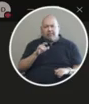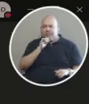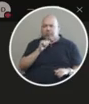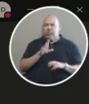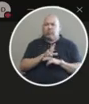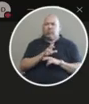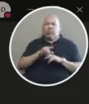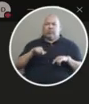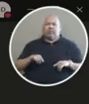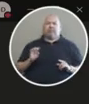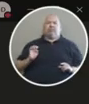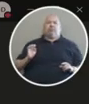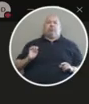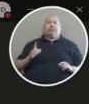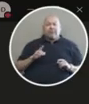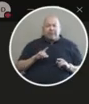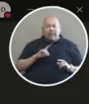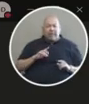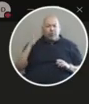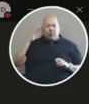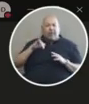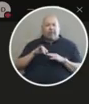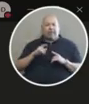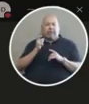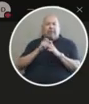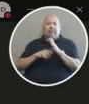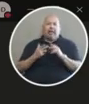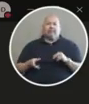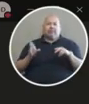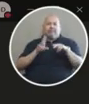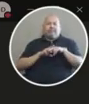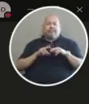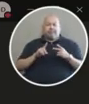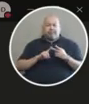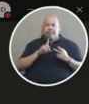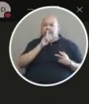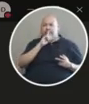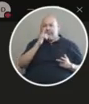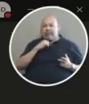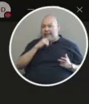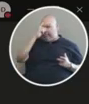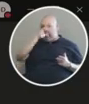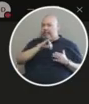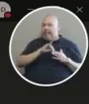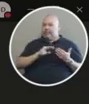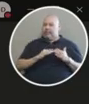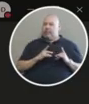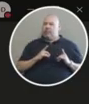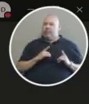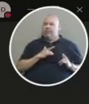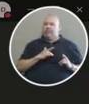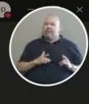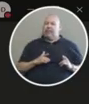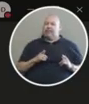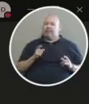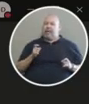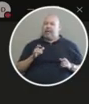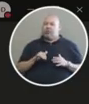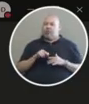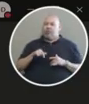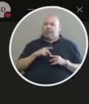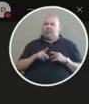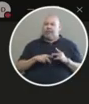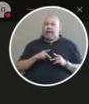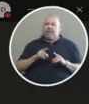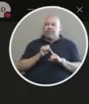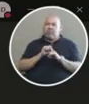not use this emergency as a reason to raise property taxes, because I think that's how the city would typically handle this